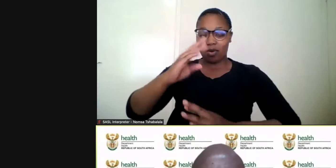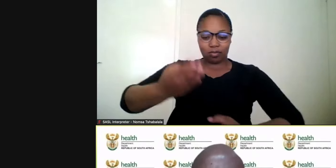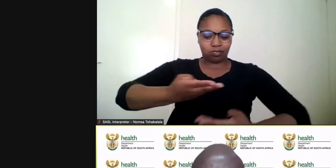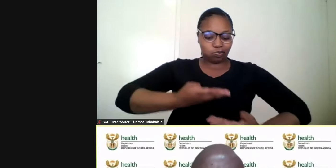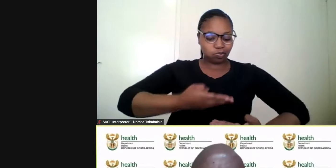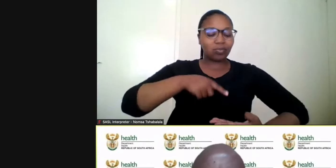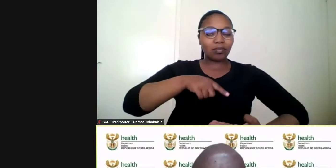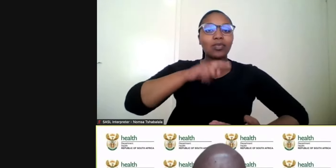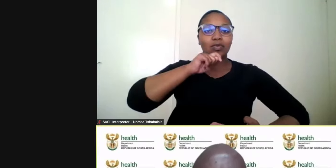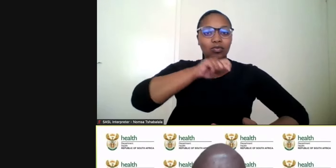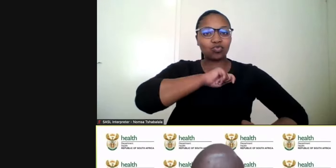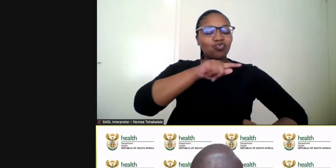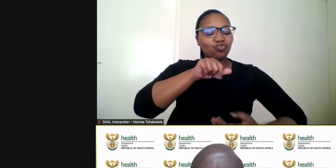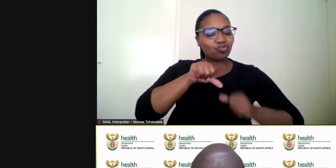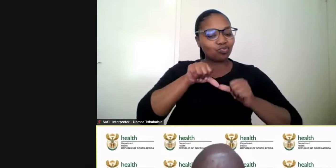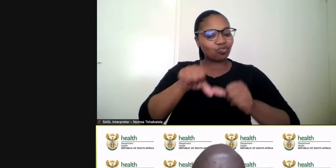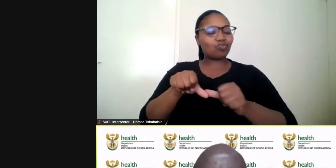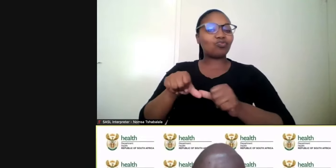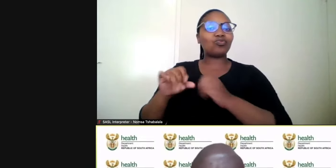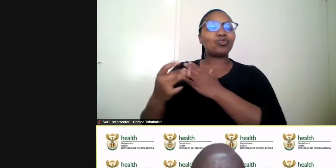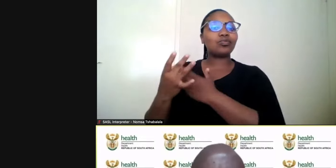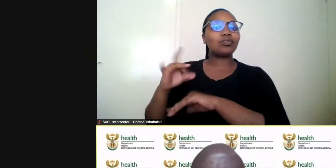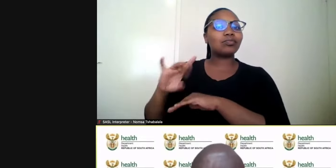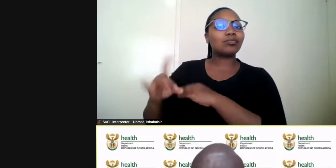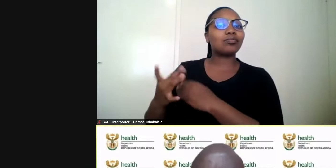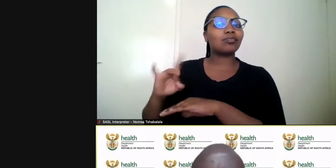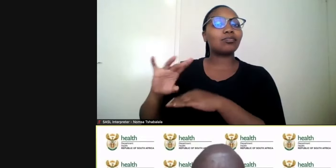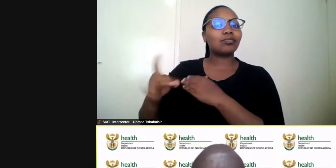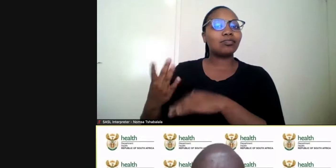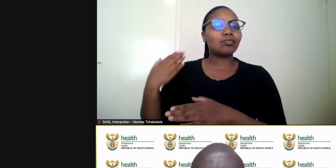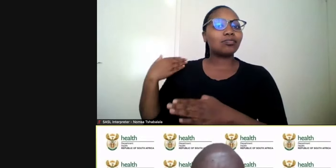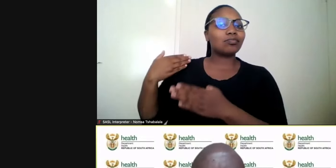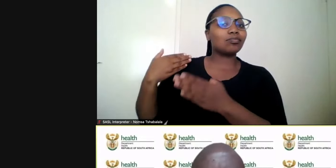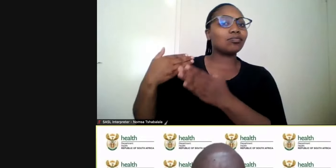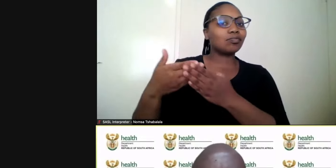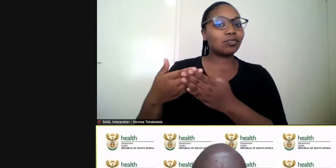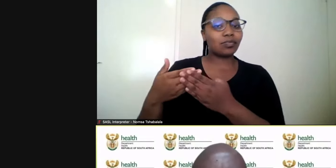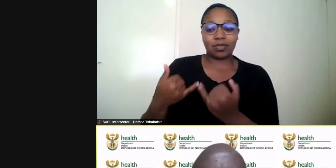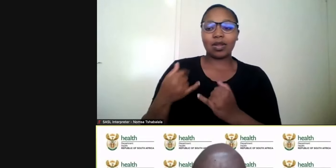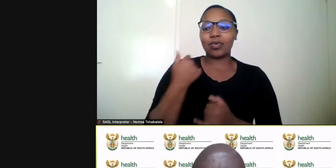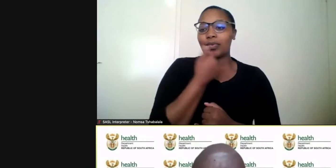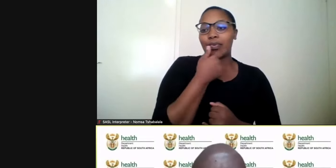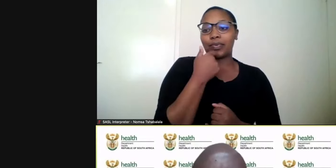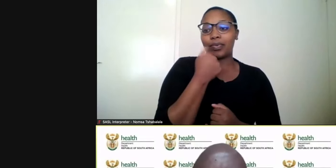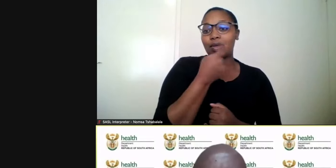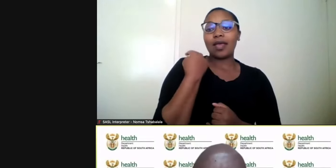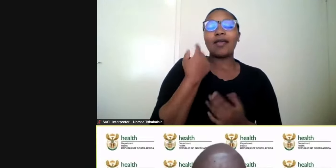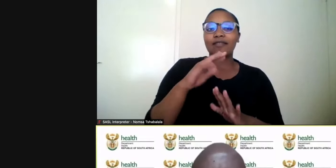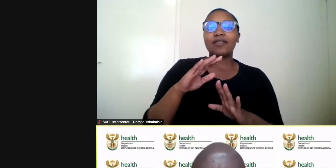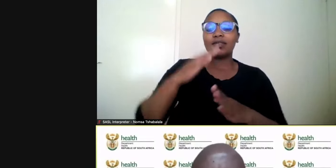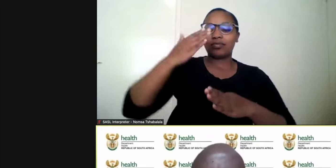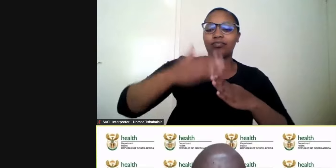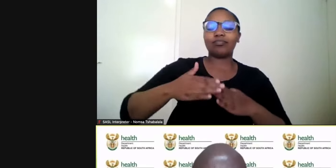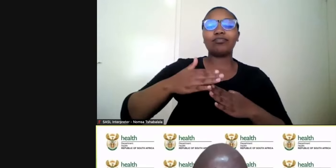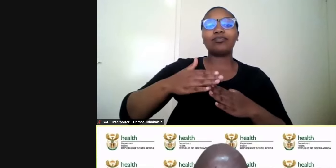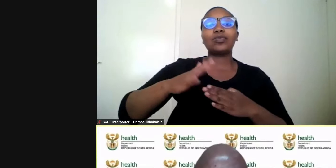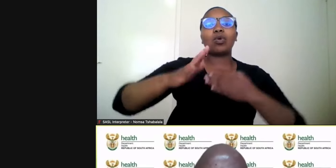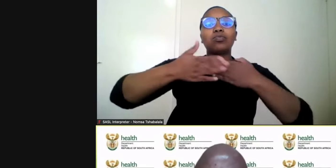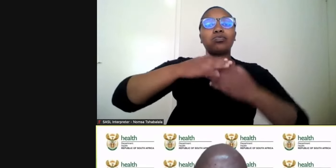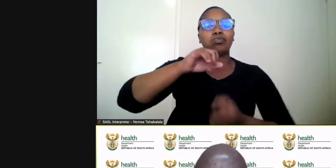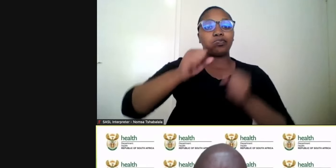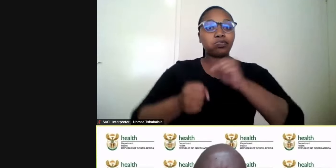consultations during the course of the day. We just finished the meeting with the MECs of health and the